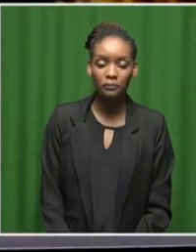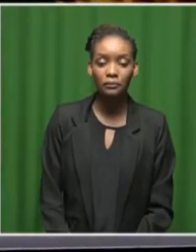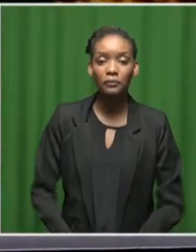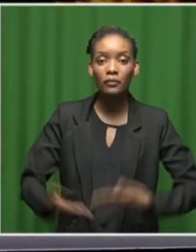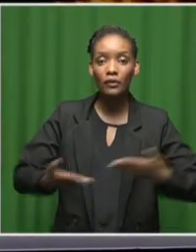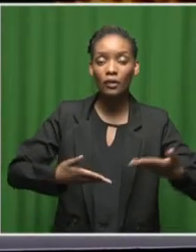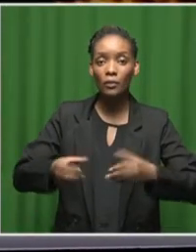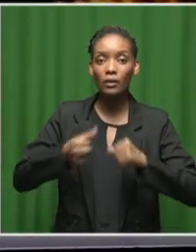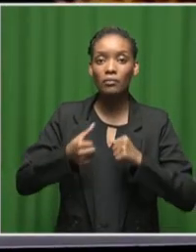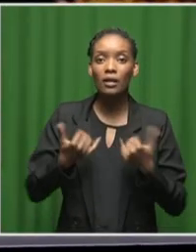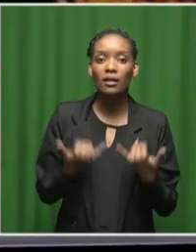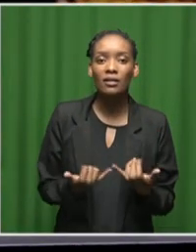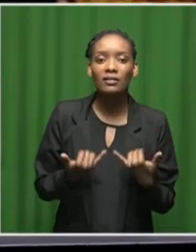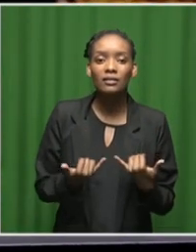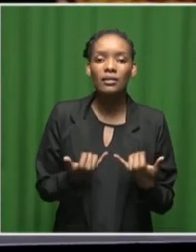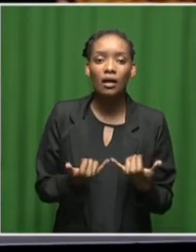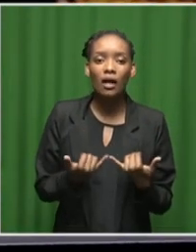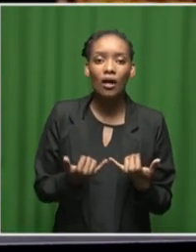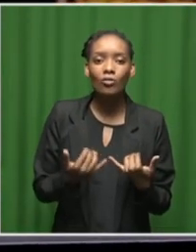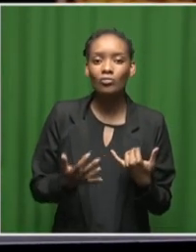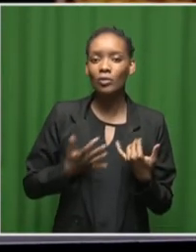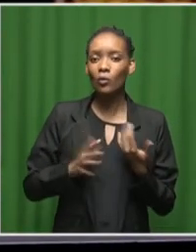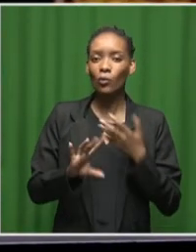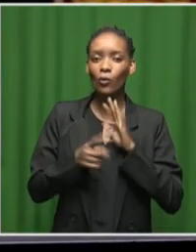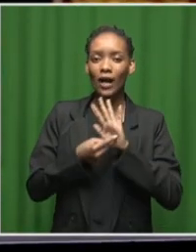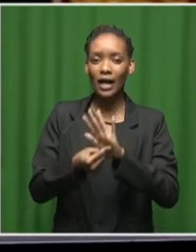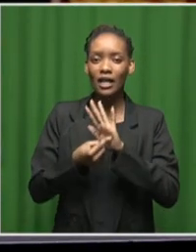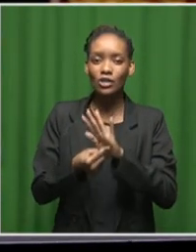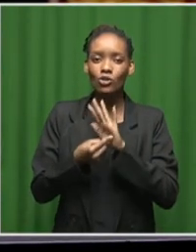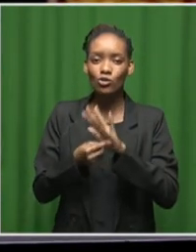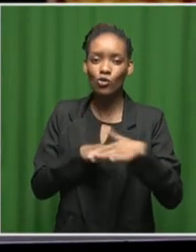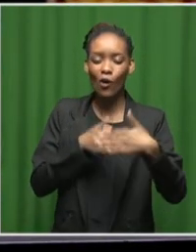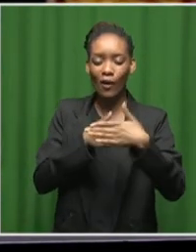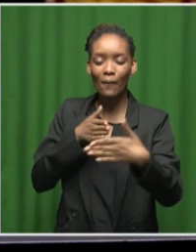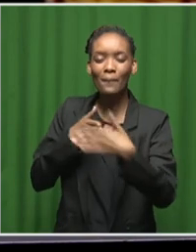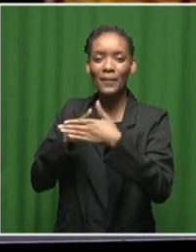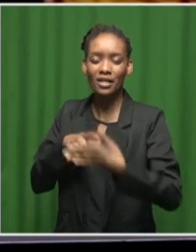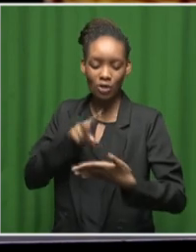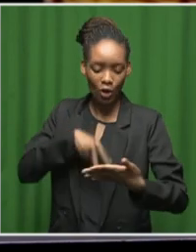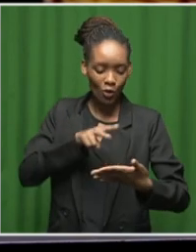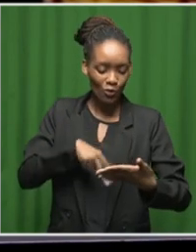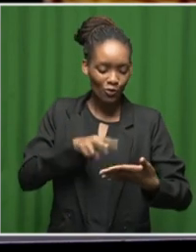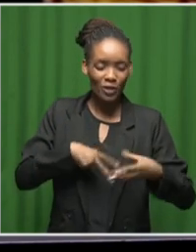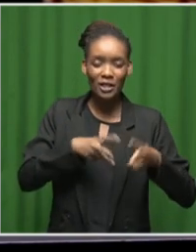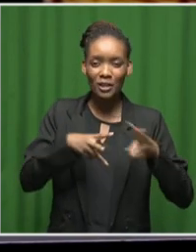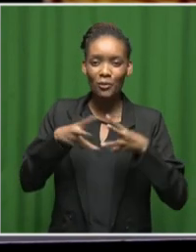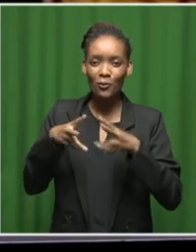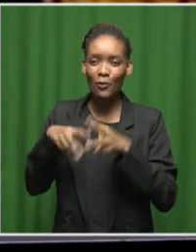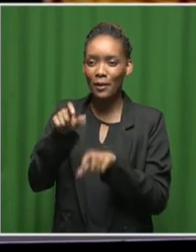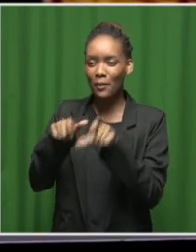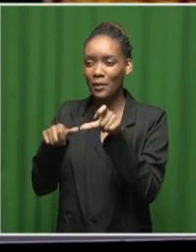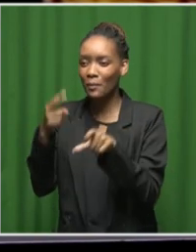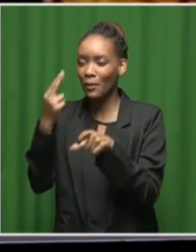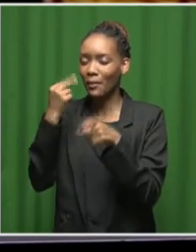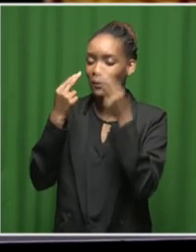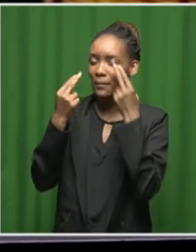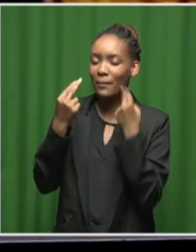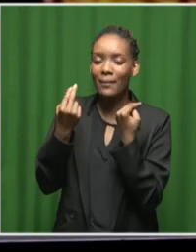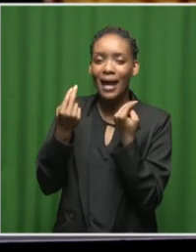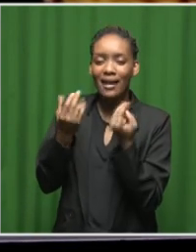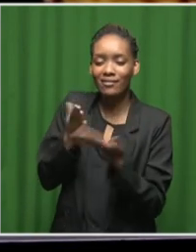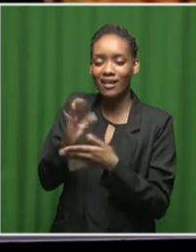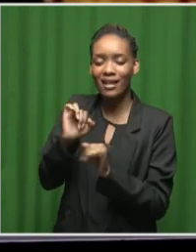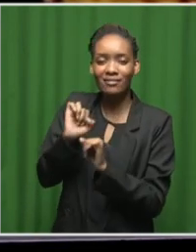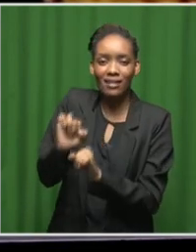But welcome back. Now, to highlight how barriers to accessible reading formats violate the rights of blind and visually impaired